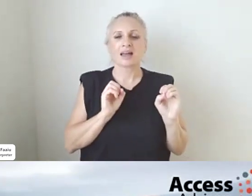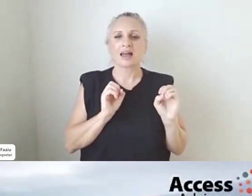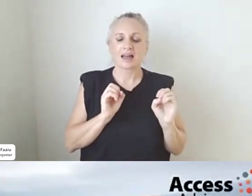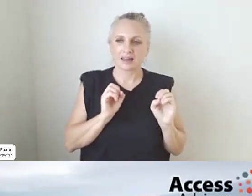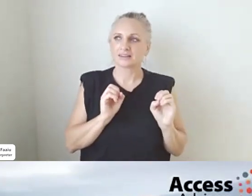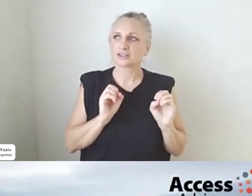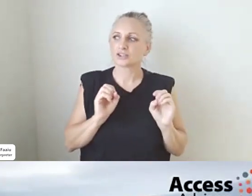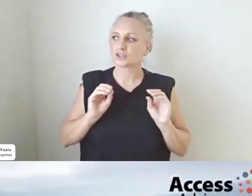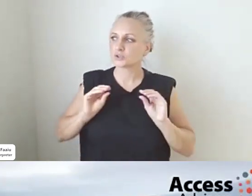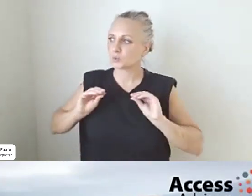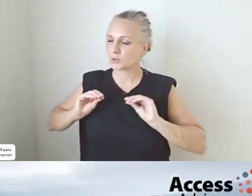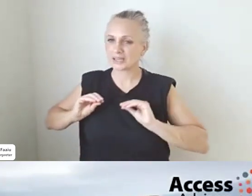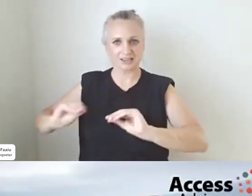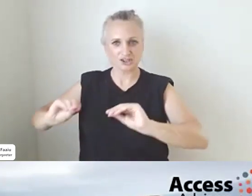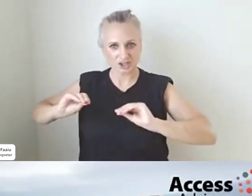educate,